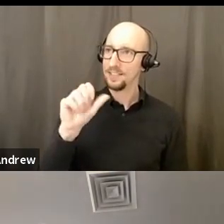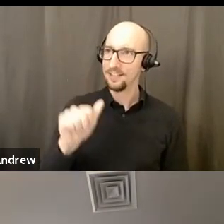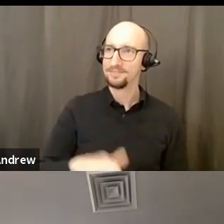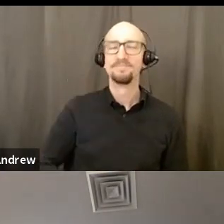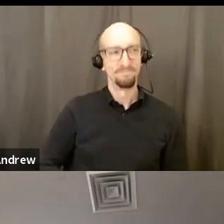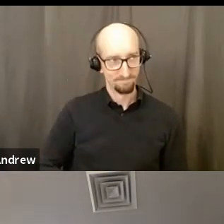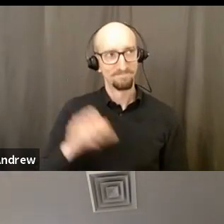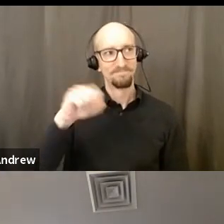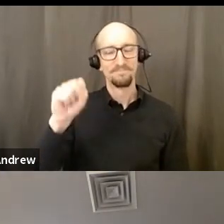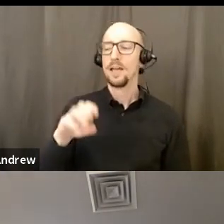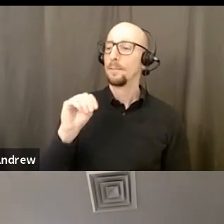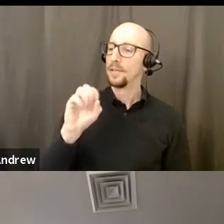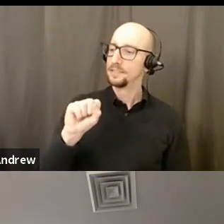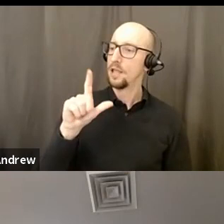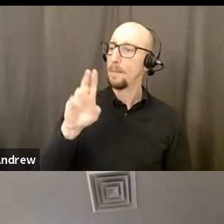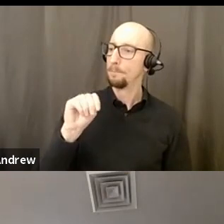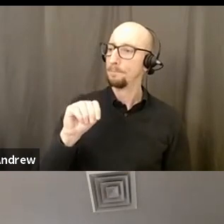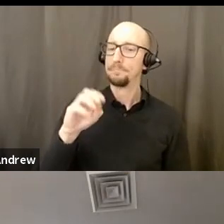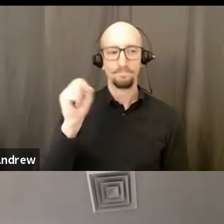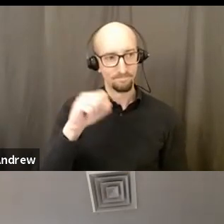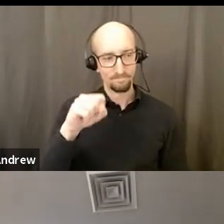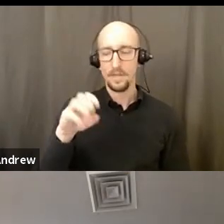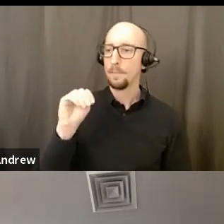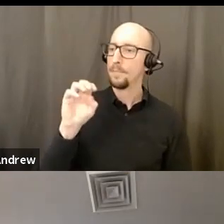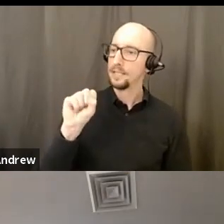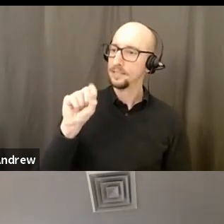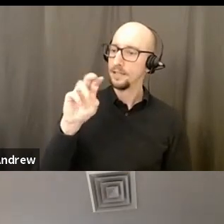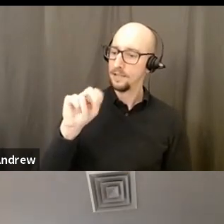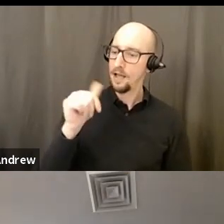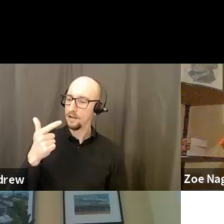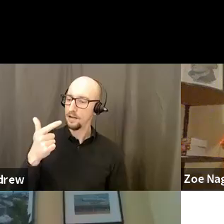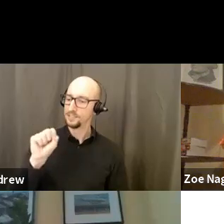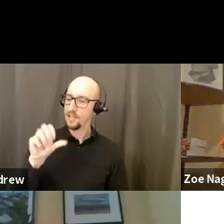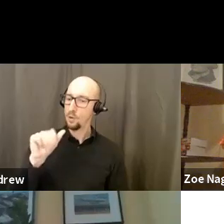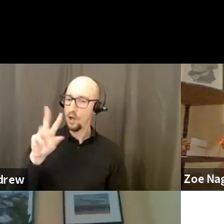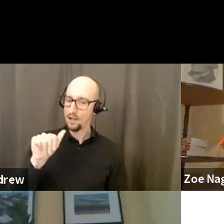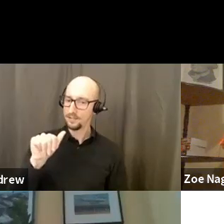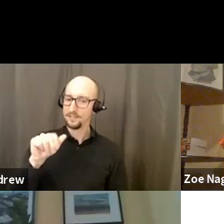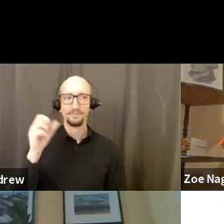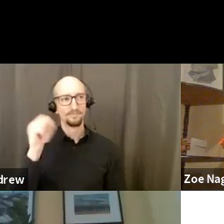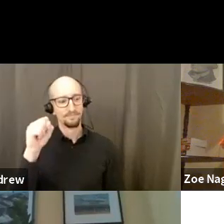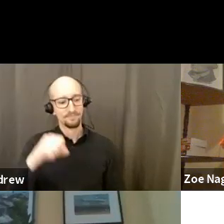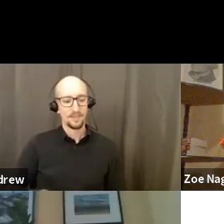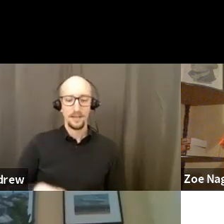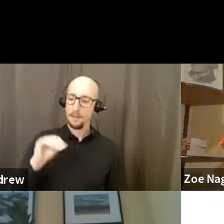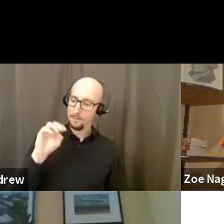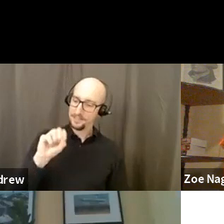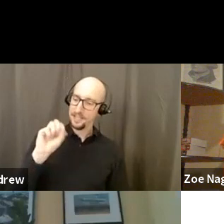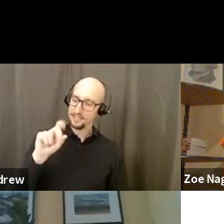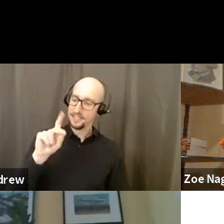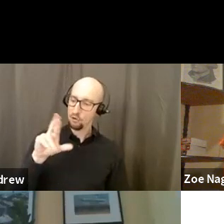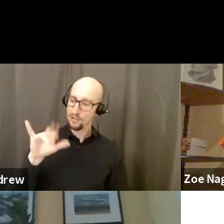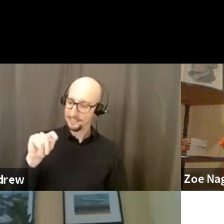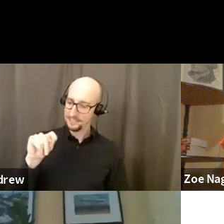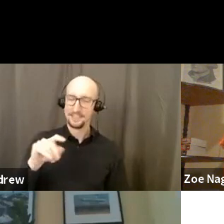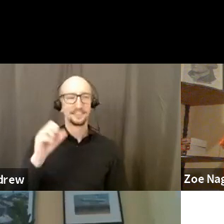Aye. Ms. Lam? Aye. Ms. Nagasawa? Aye. Ms. Garrett?